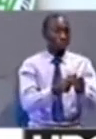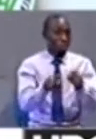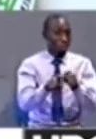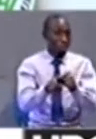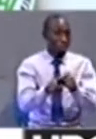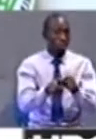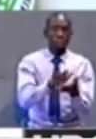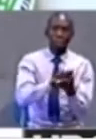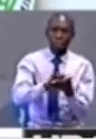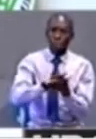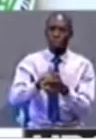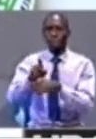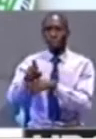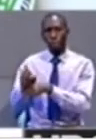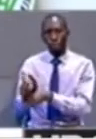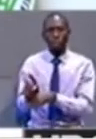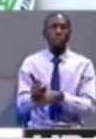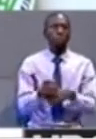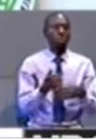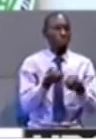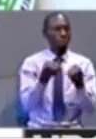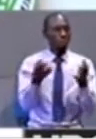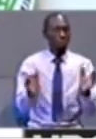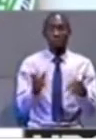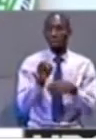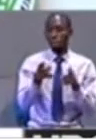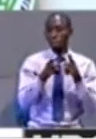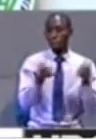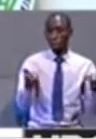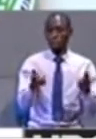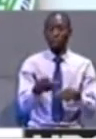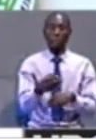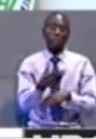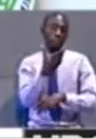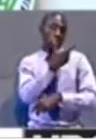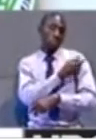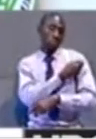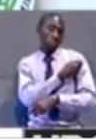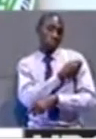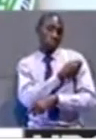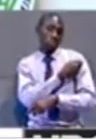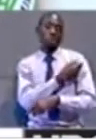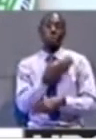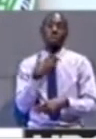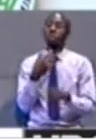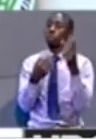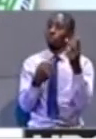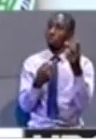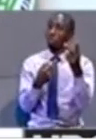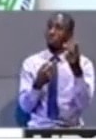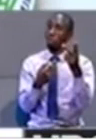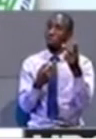until you have got, if you have started with this vaccine of Oxford, you need two, not one.